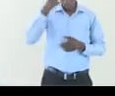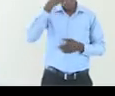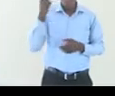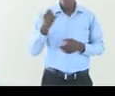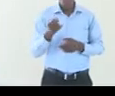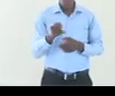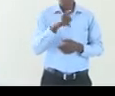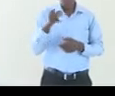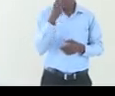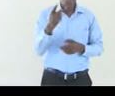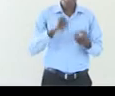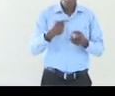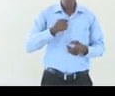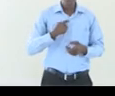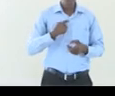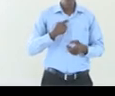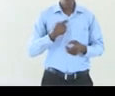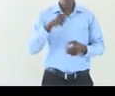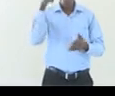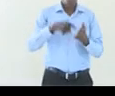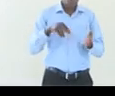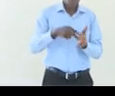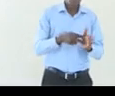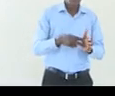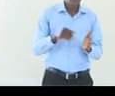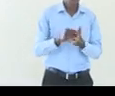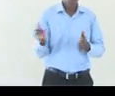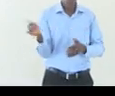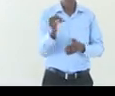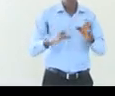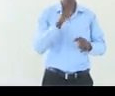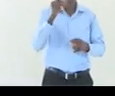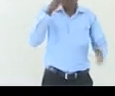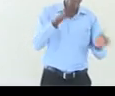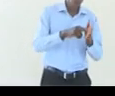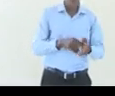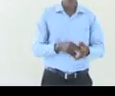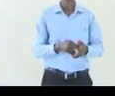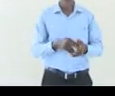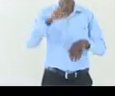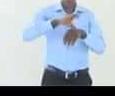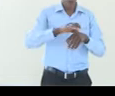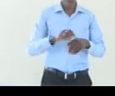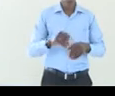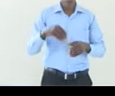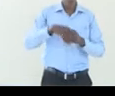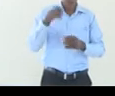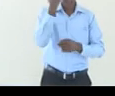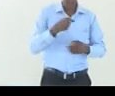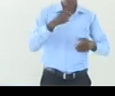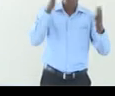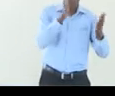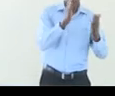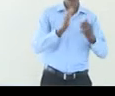Because you see, what it means is that they don't even recognize where they are, in whose presence they